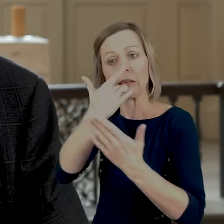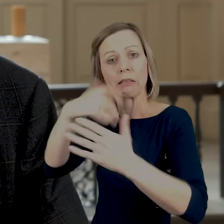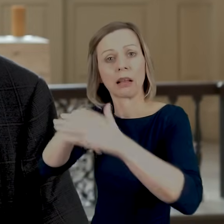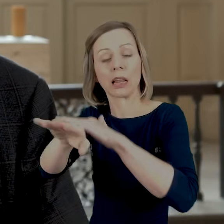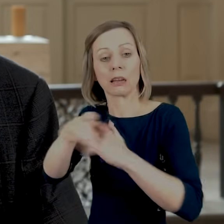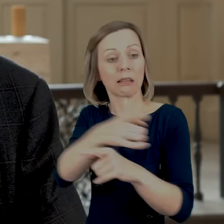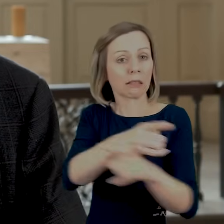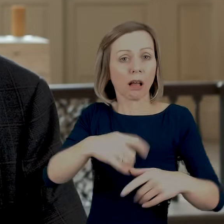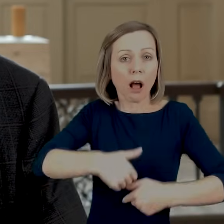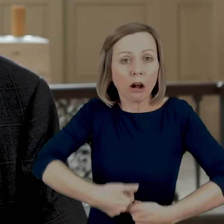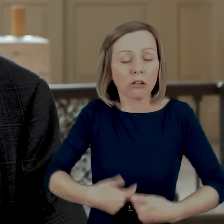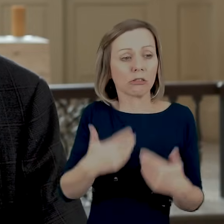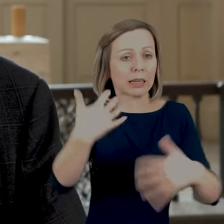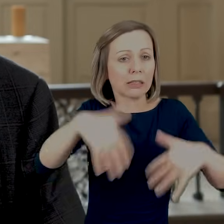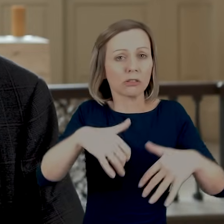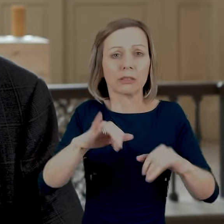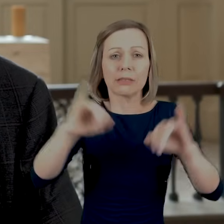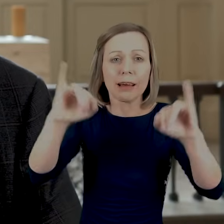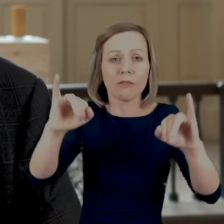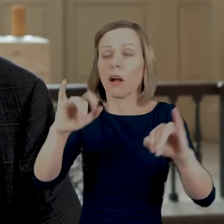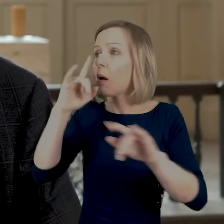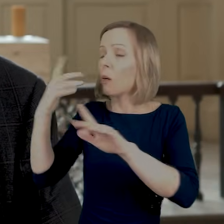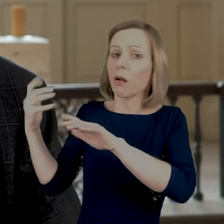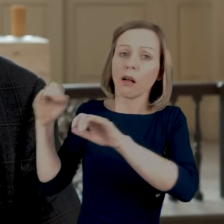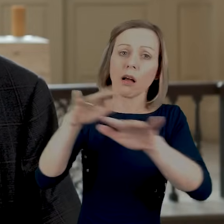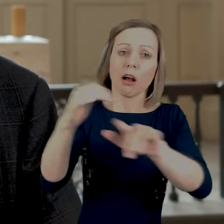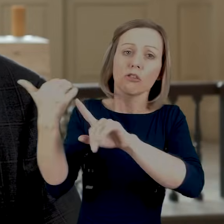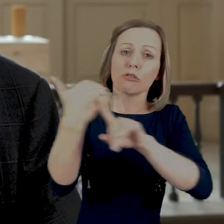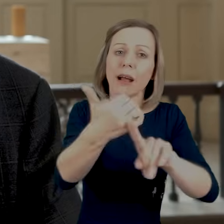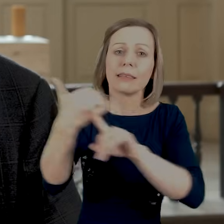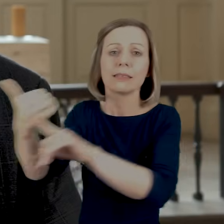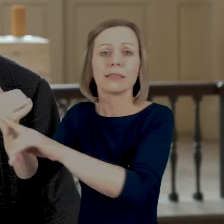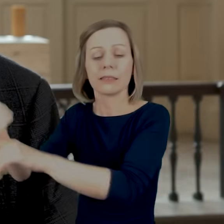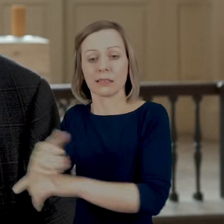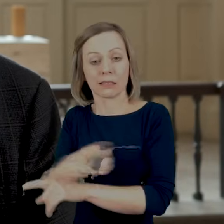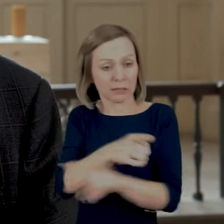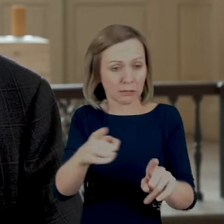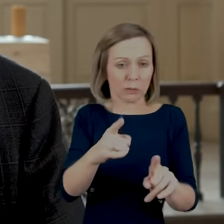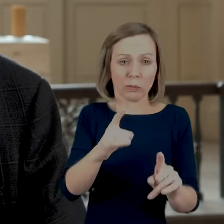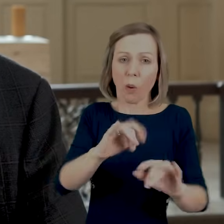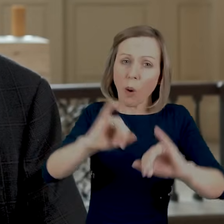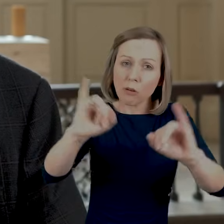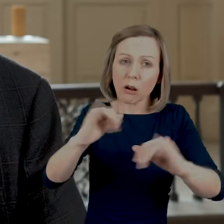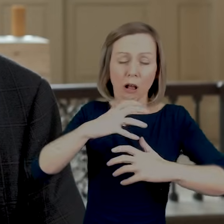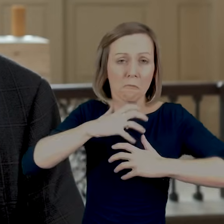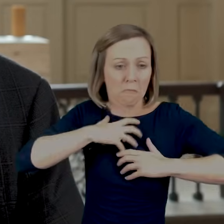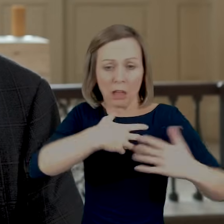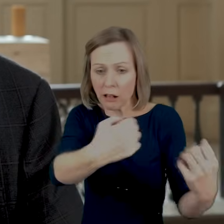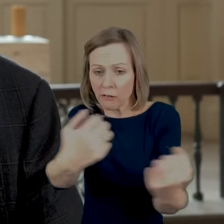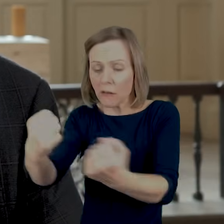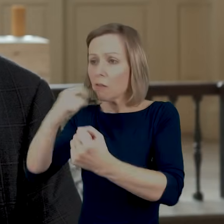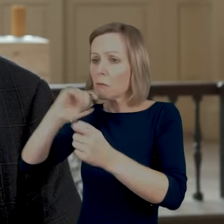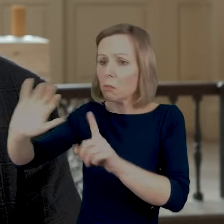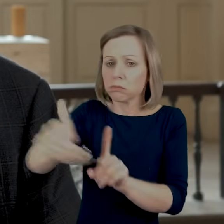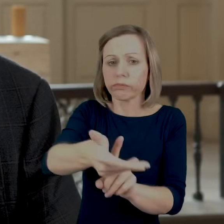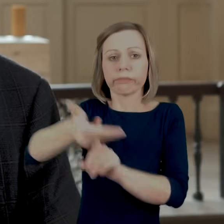injured, and terrified with the transforming grace of your Holy Spirit. Uphold all who have experienced horror and fear worse